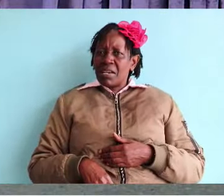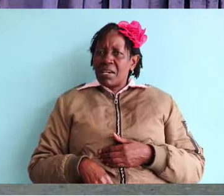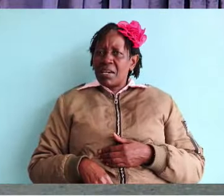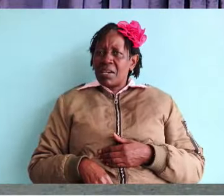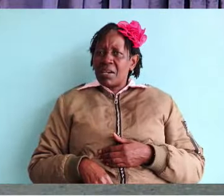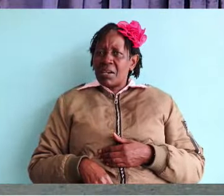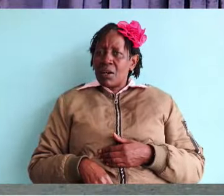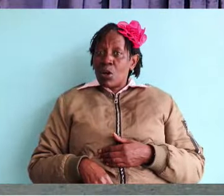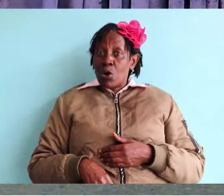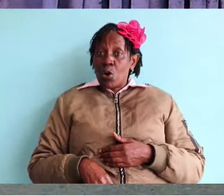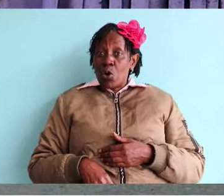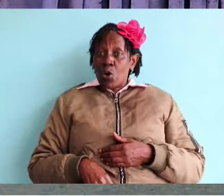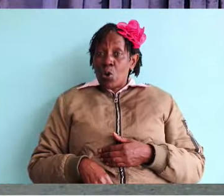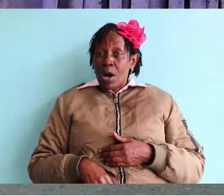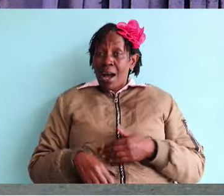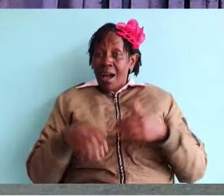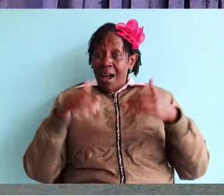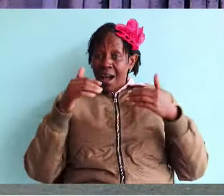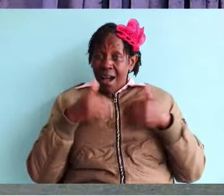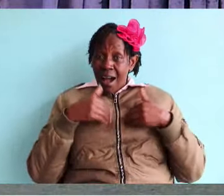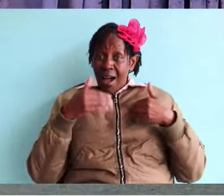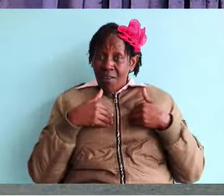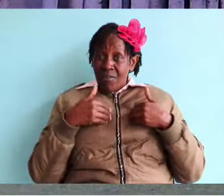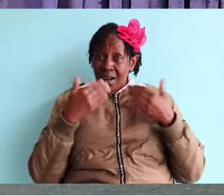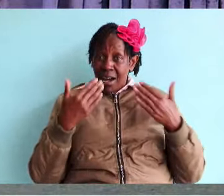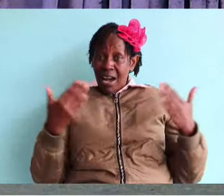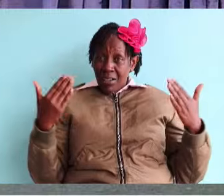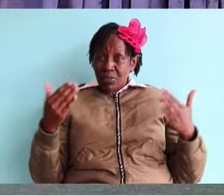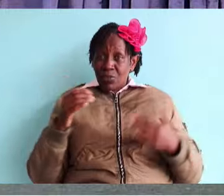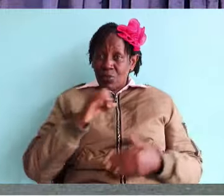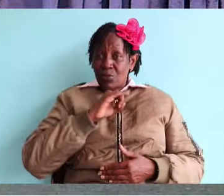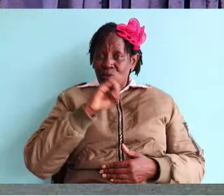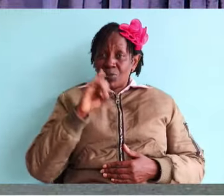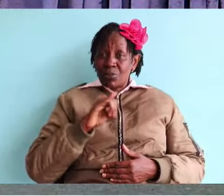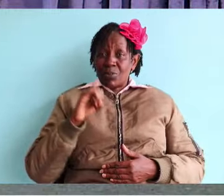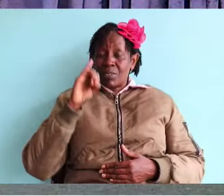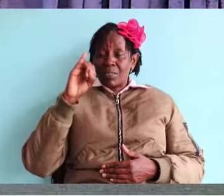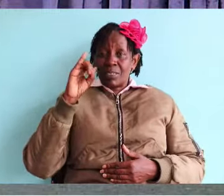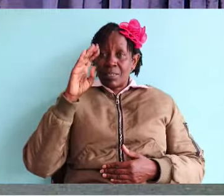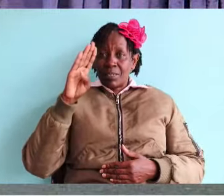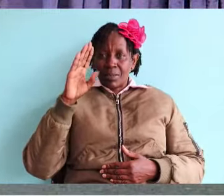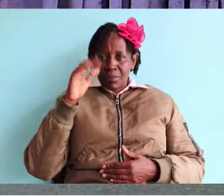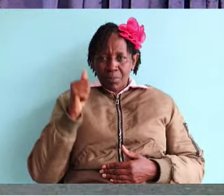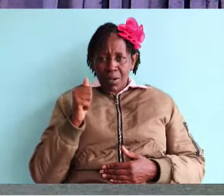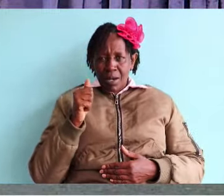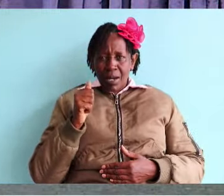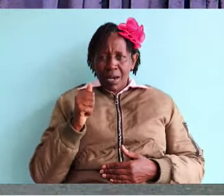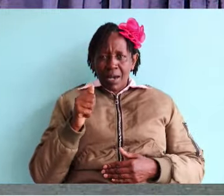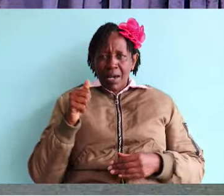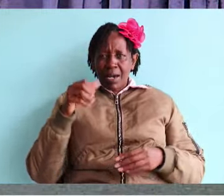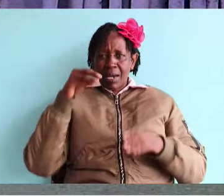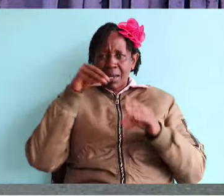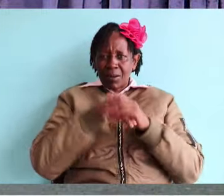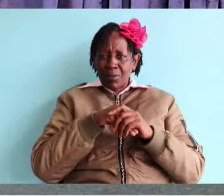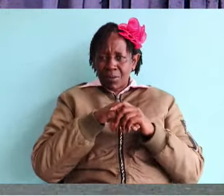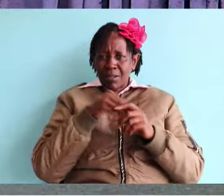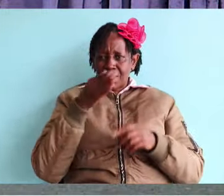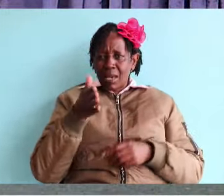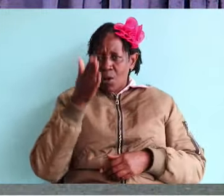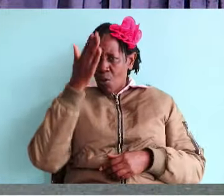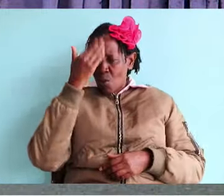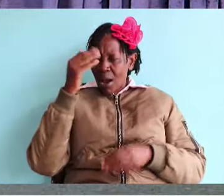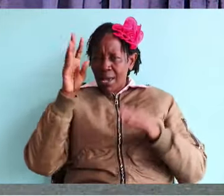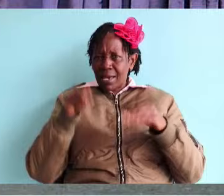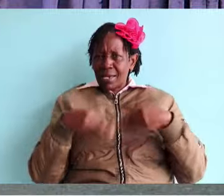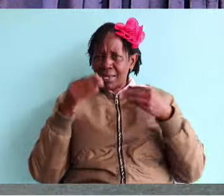you already have the hands of Zeba and Zalmunna in your possession? Why should we give bread to your